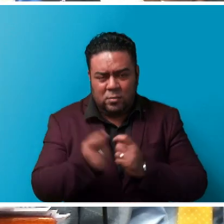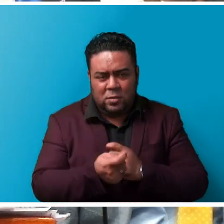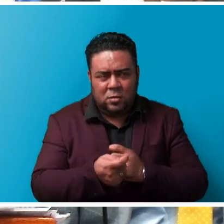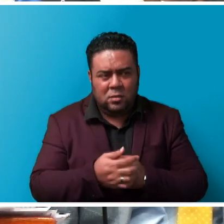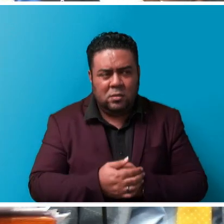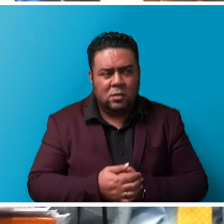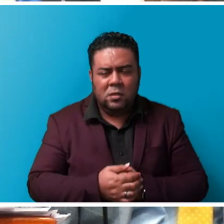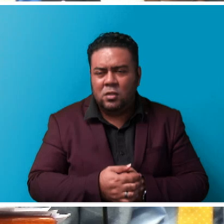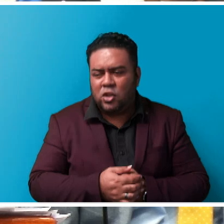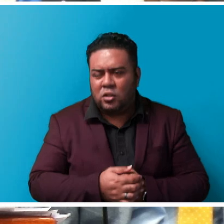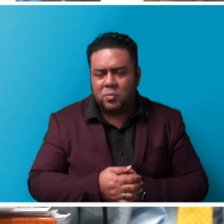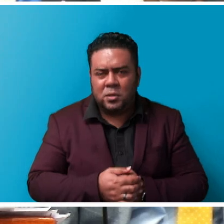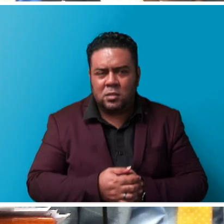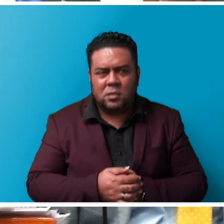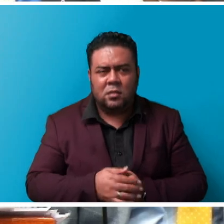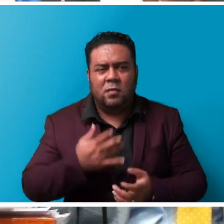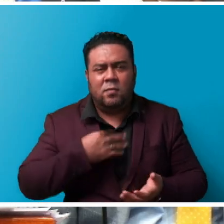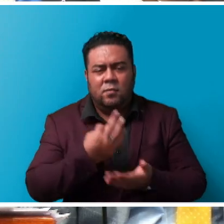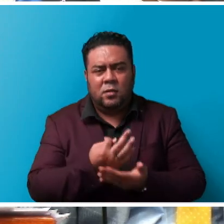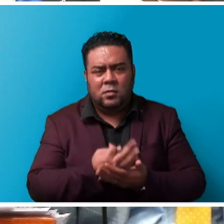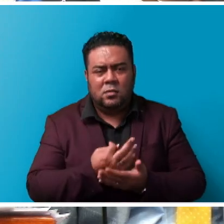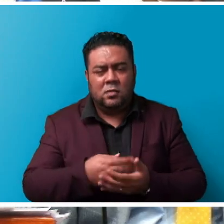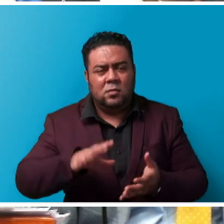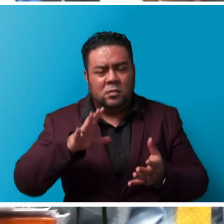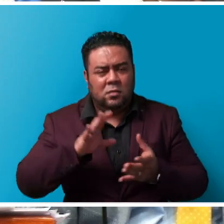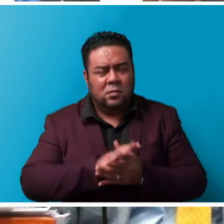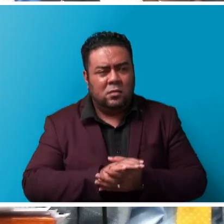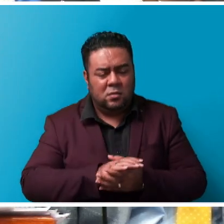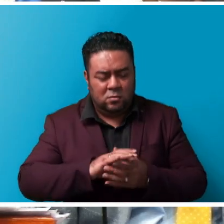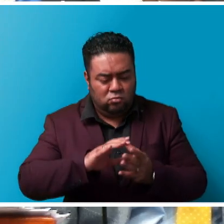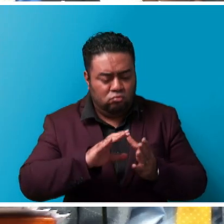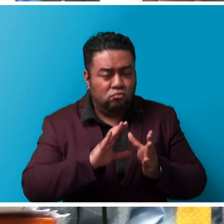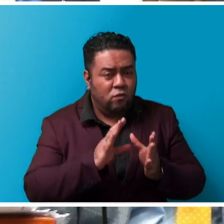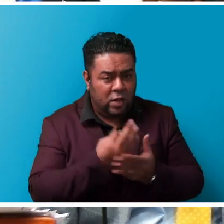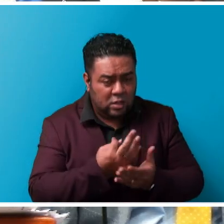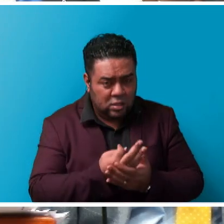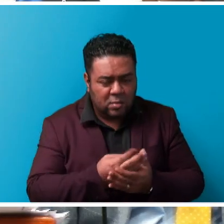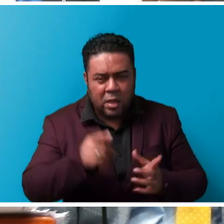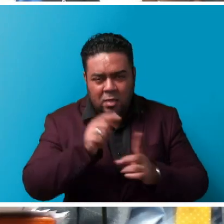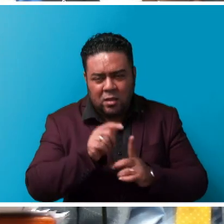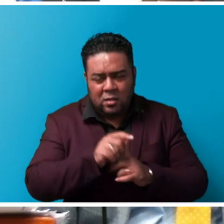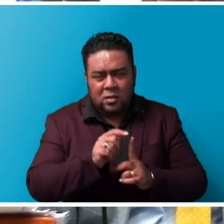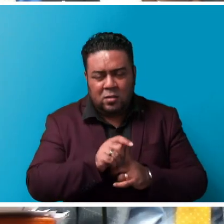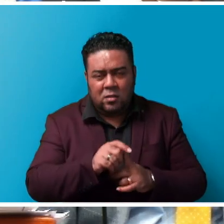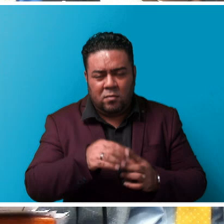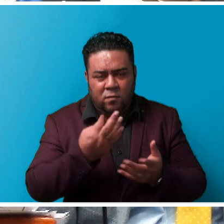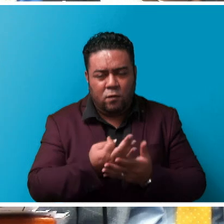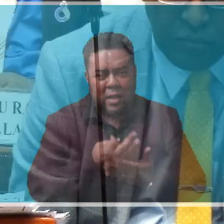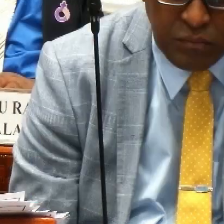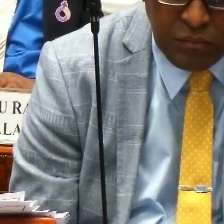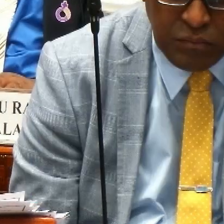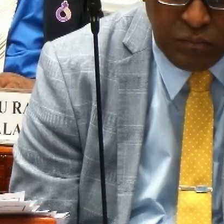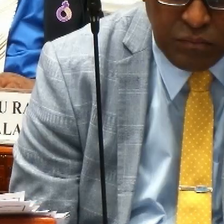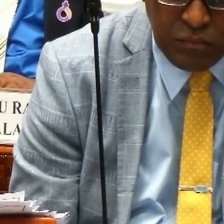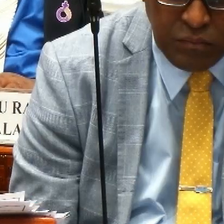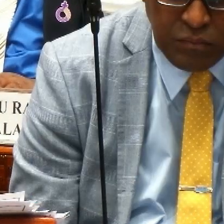in terms of climate financing, with more targeted approach in terms of financing as we move forward,